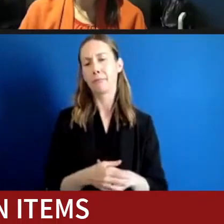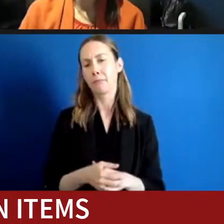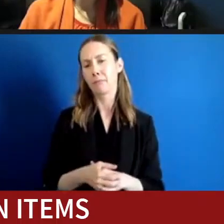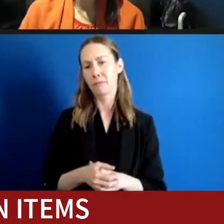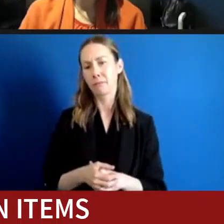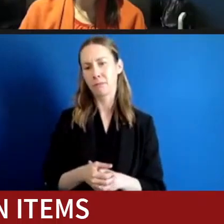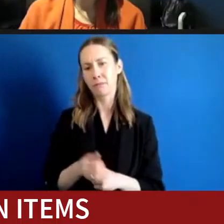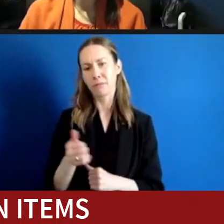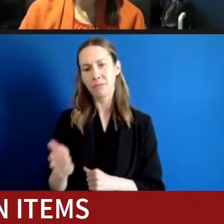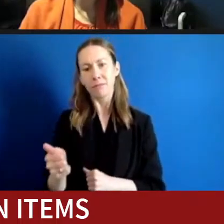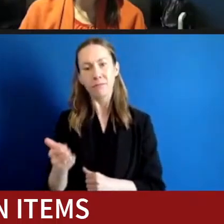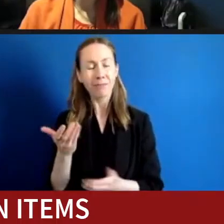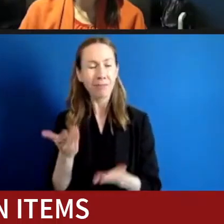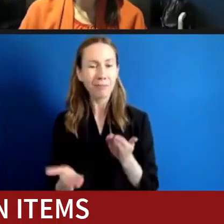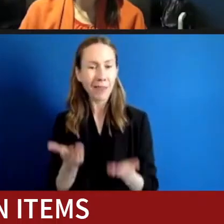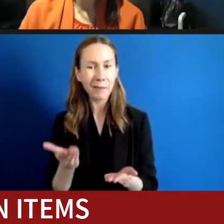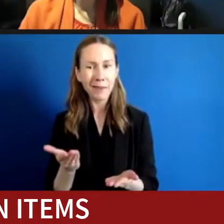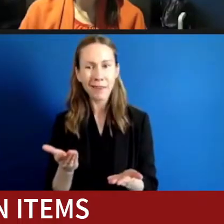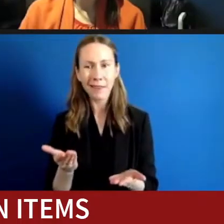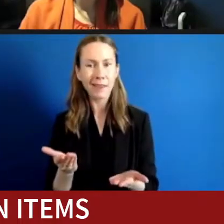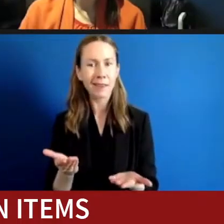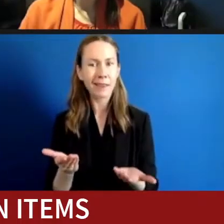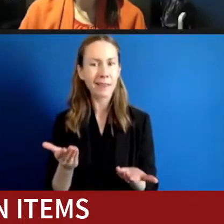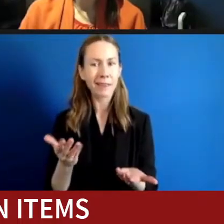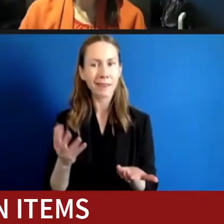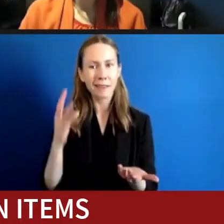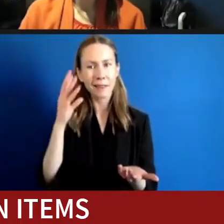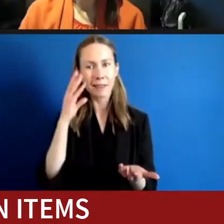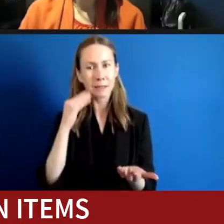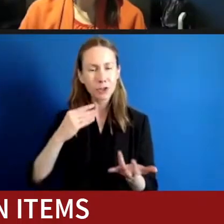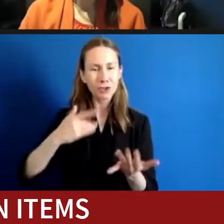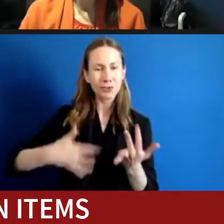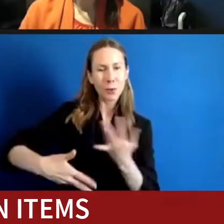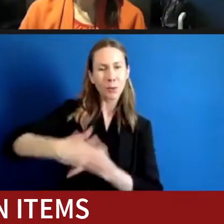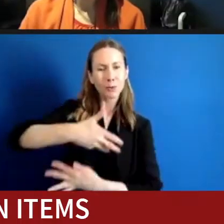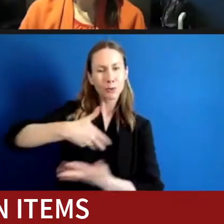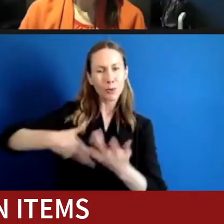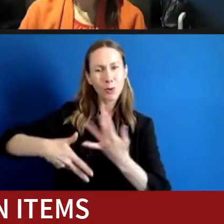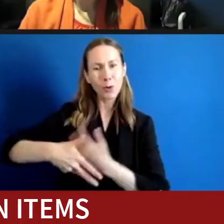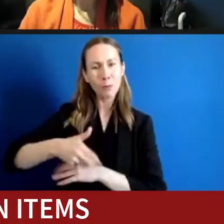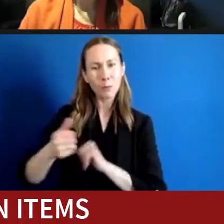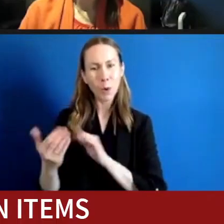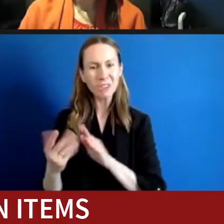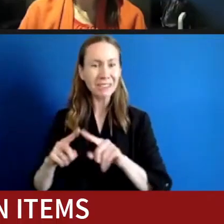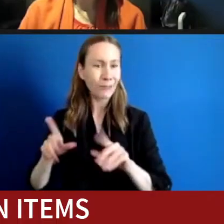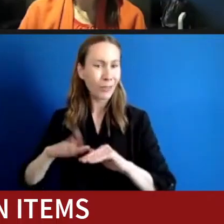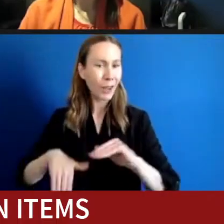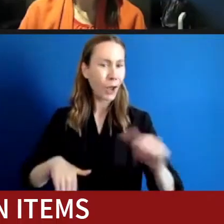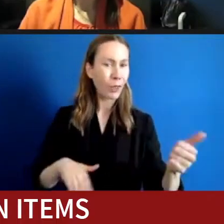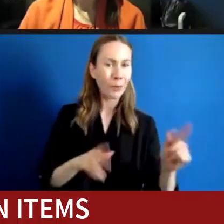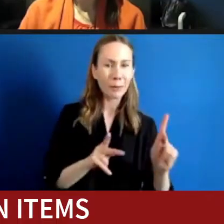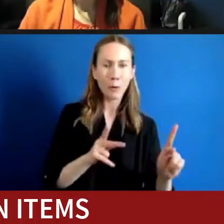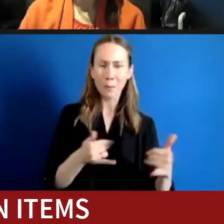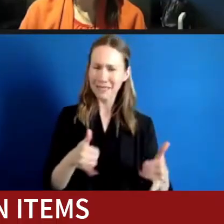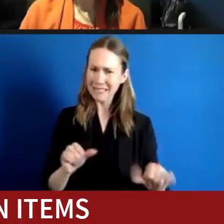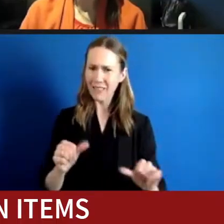may be having social interactions that are different from others, but they can still contribute